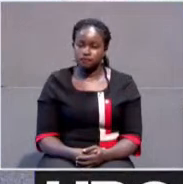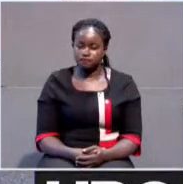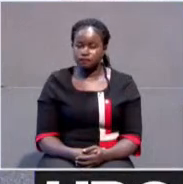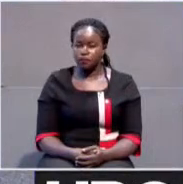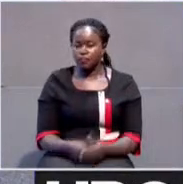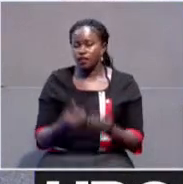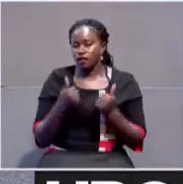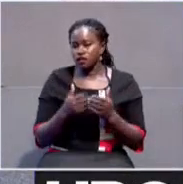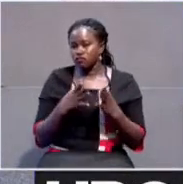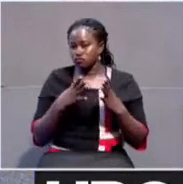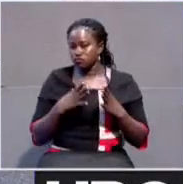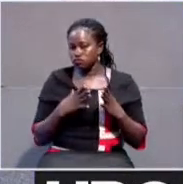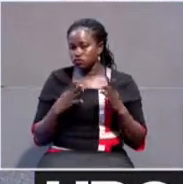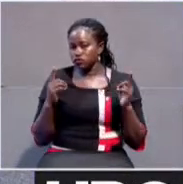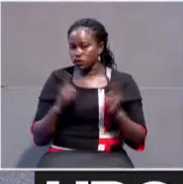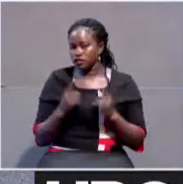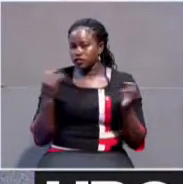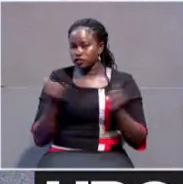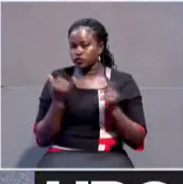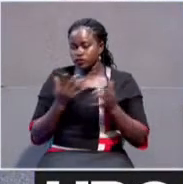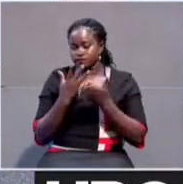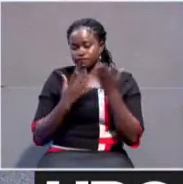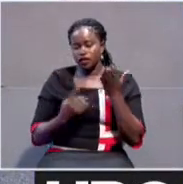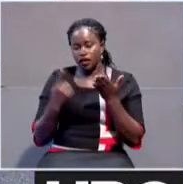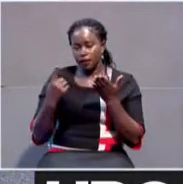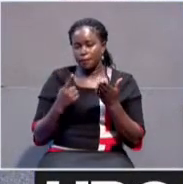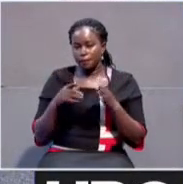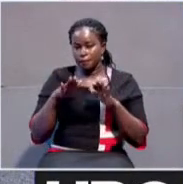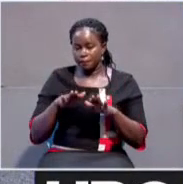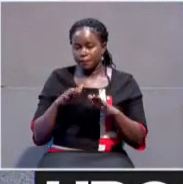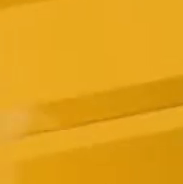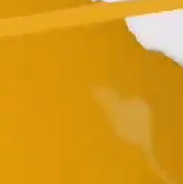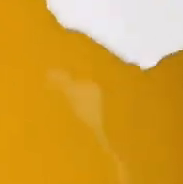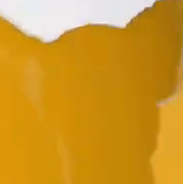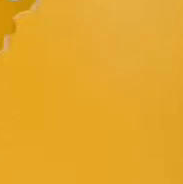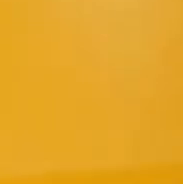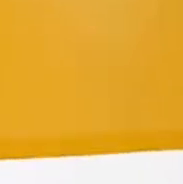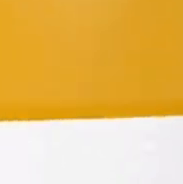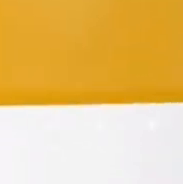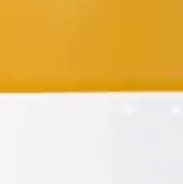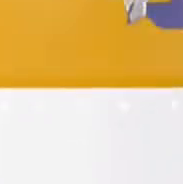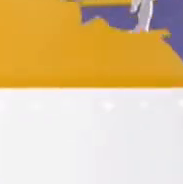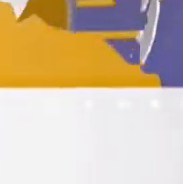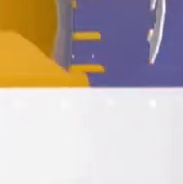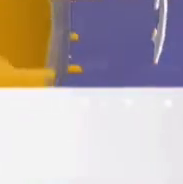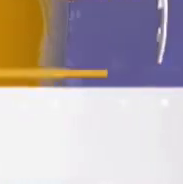With that, we take a quick break. We return with more details. This is News Tonight.